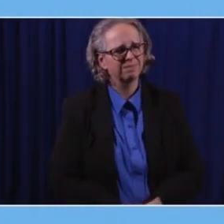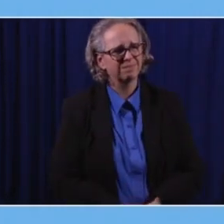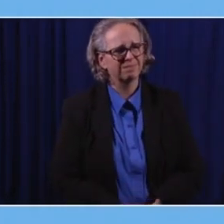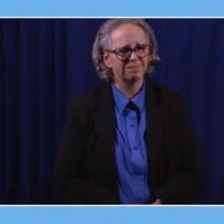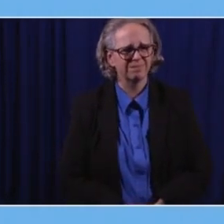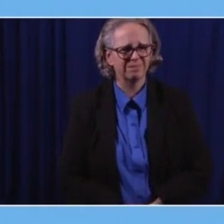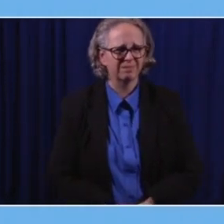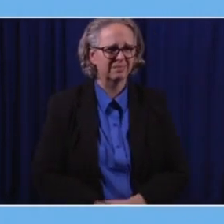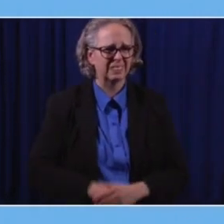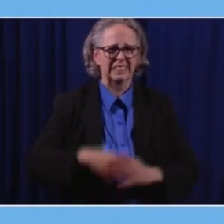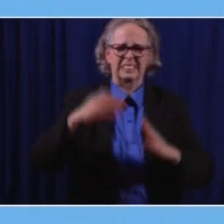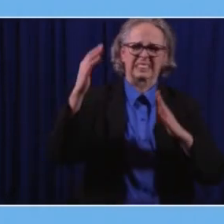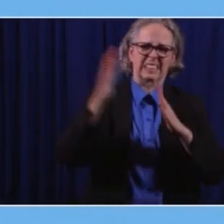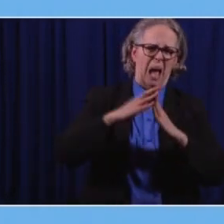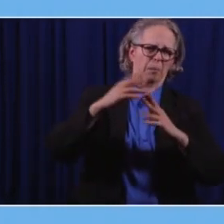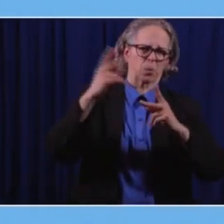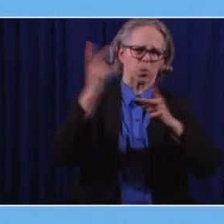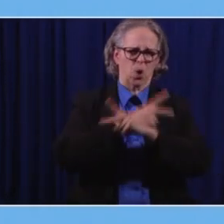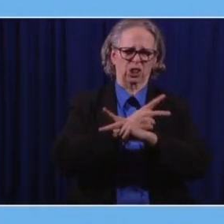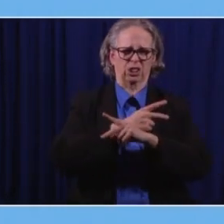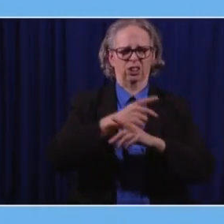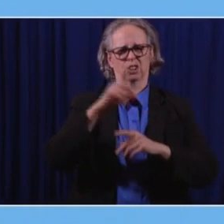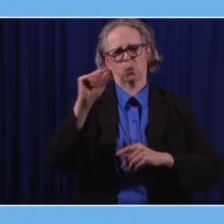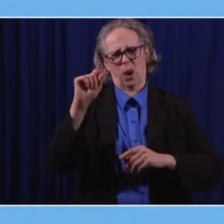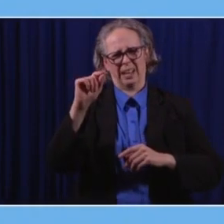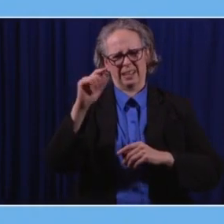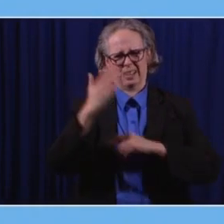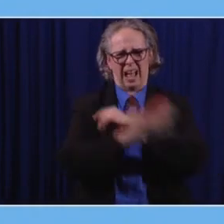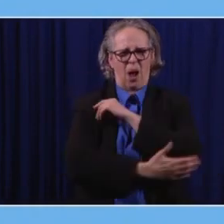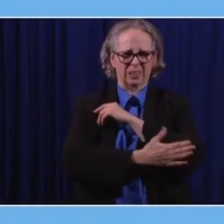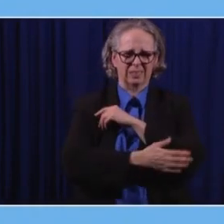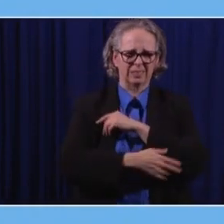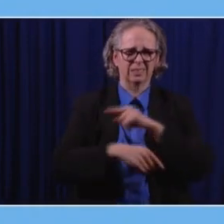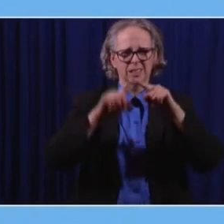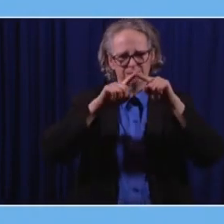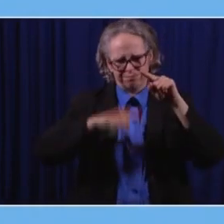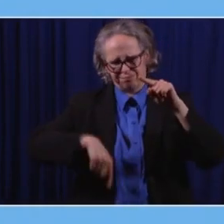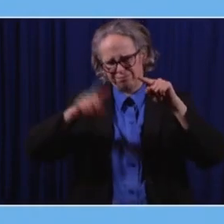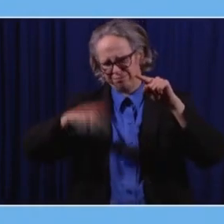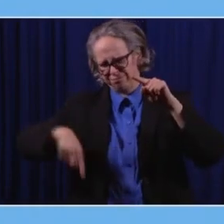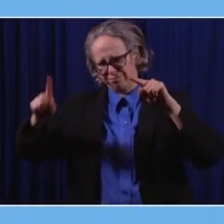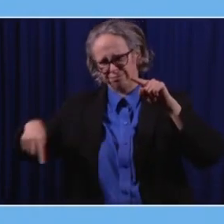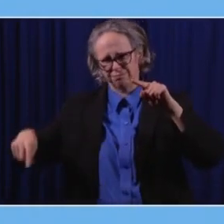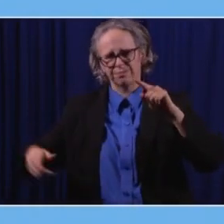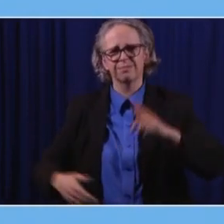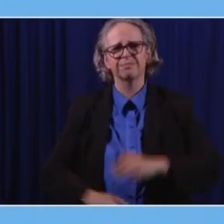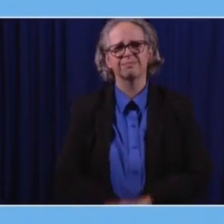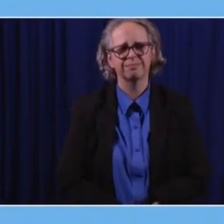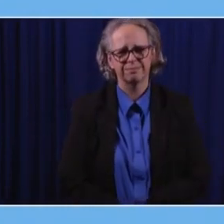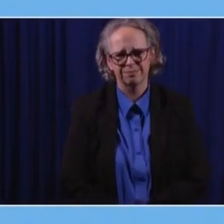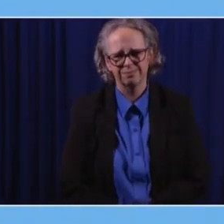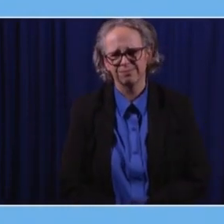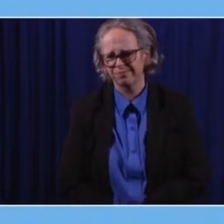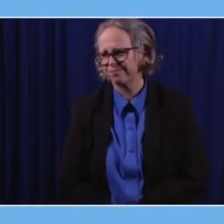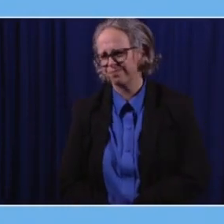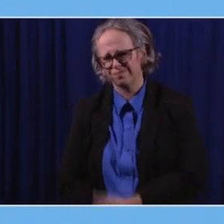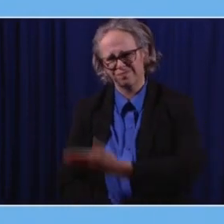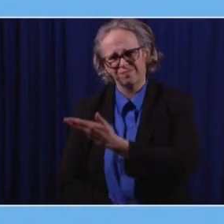top 20, and then we will look at the top 88. But if you look at the top